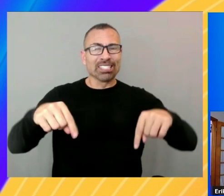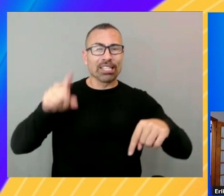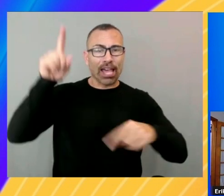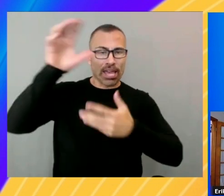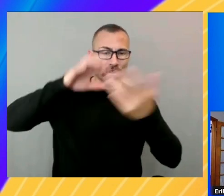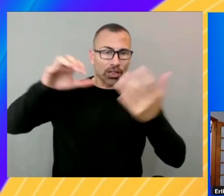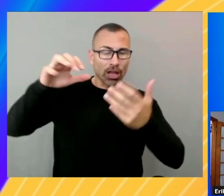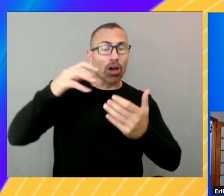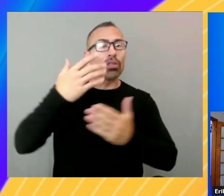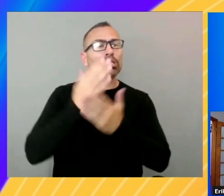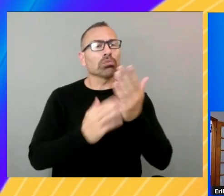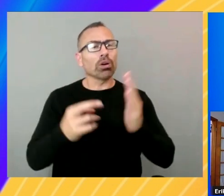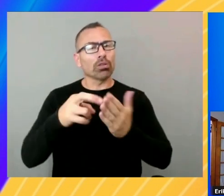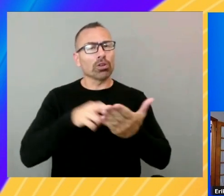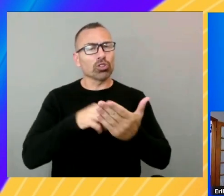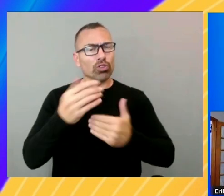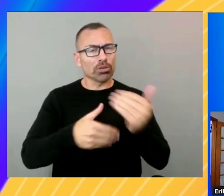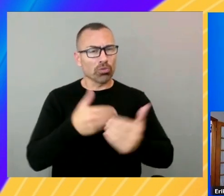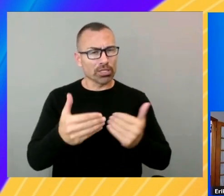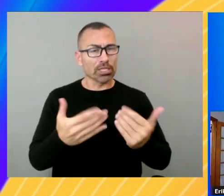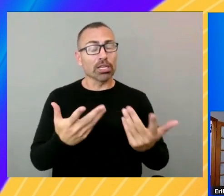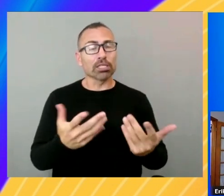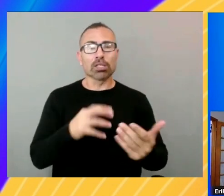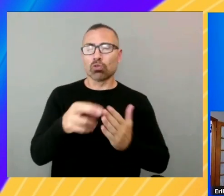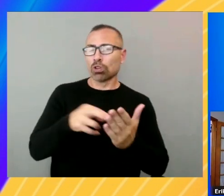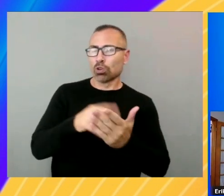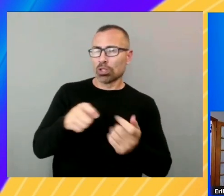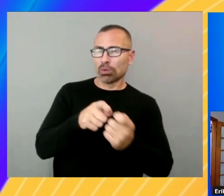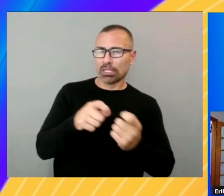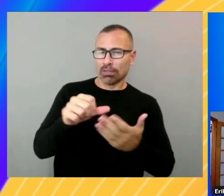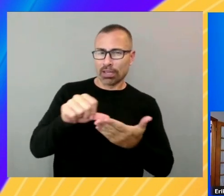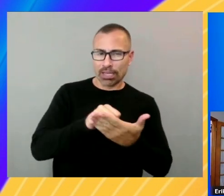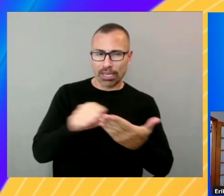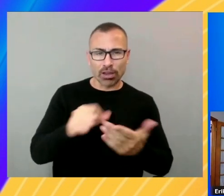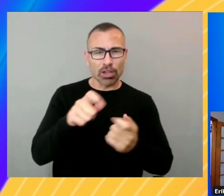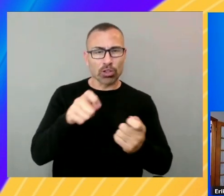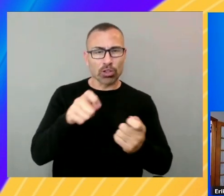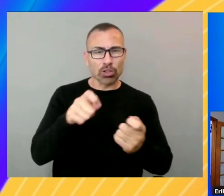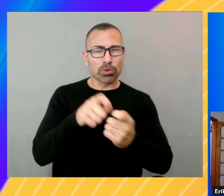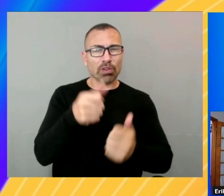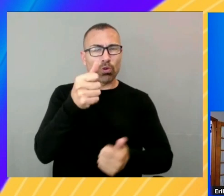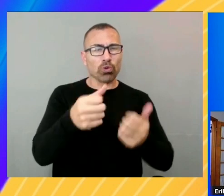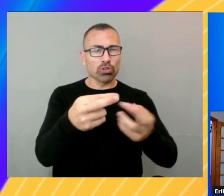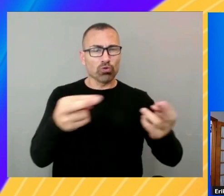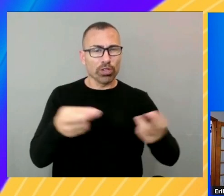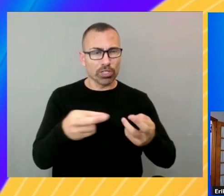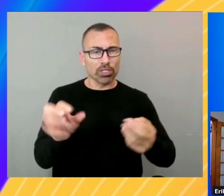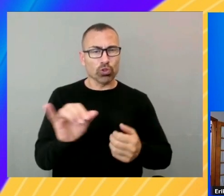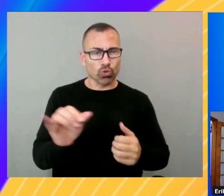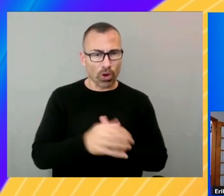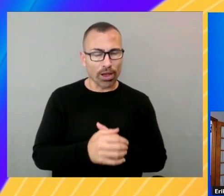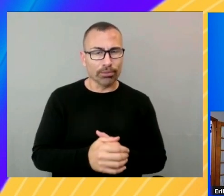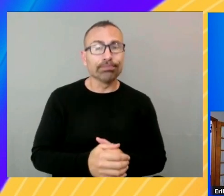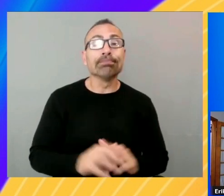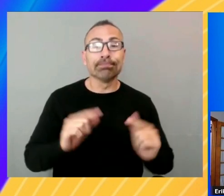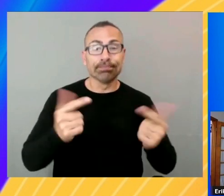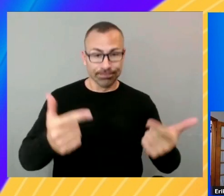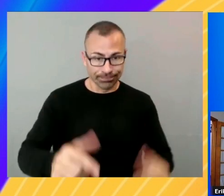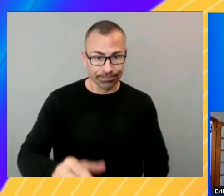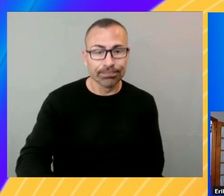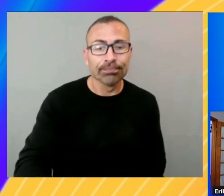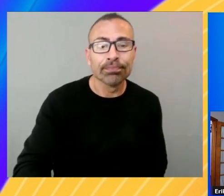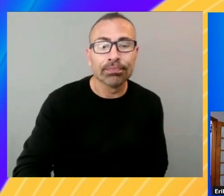a specific account, and then we specify the particular region as well. And we can tag those resources just the same as